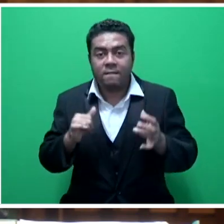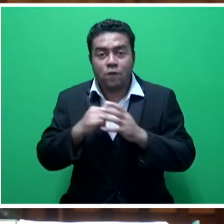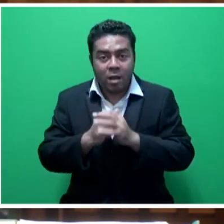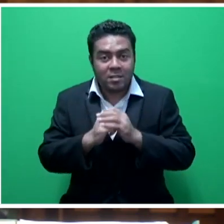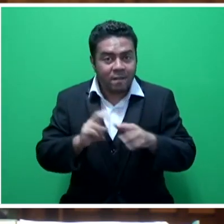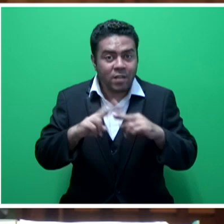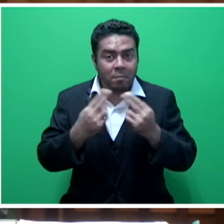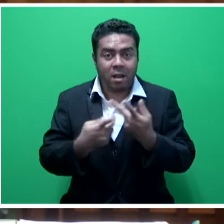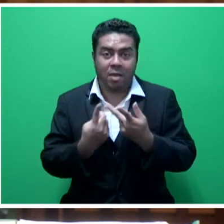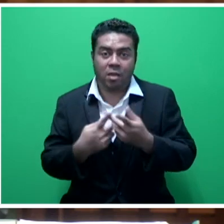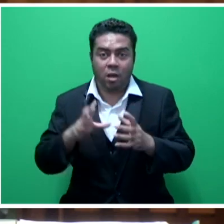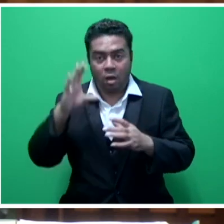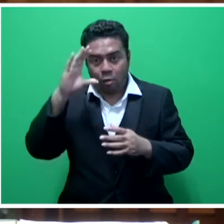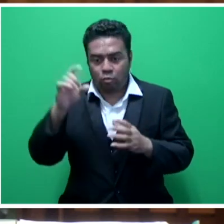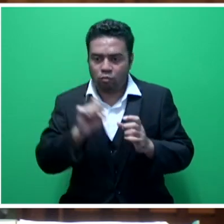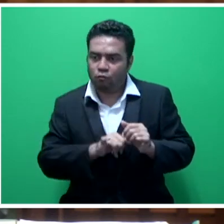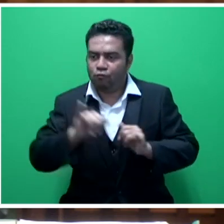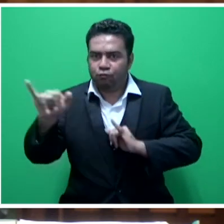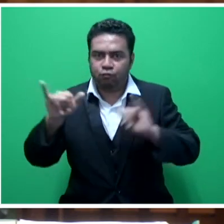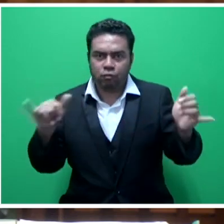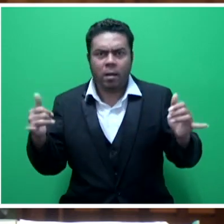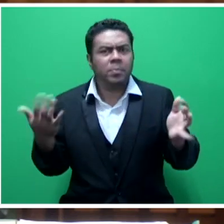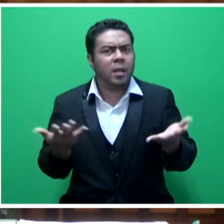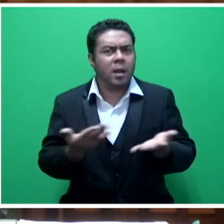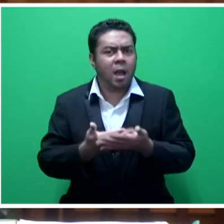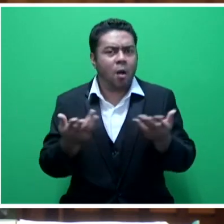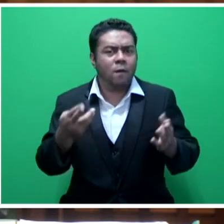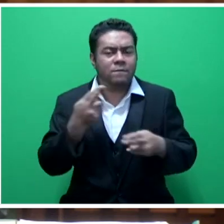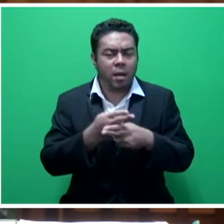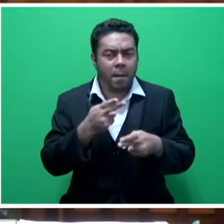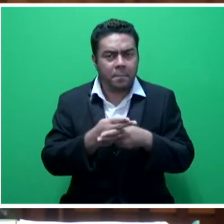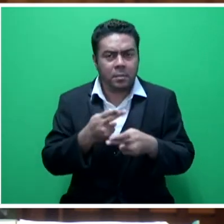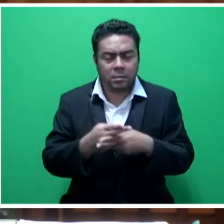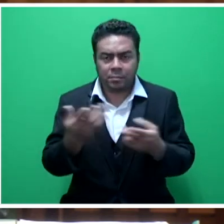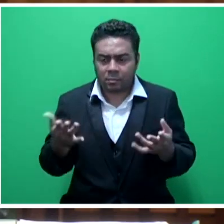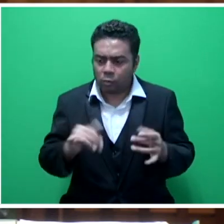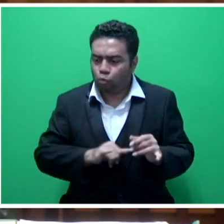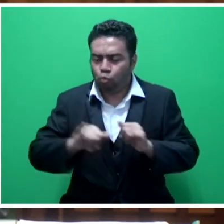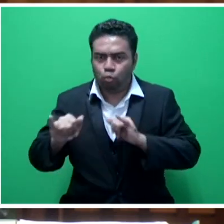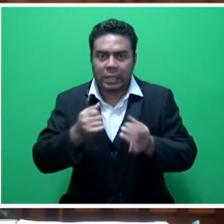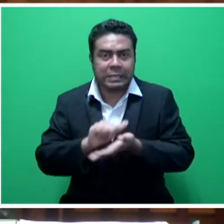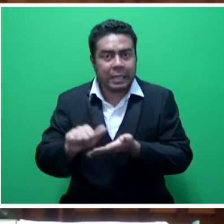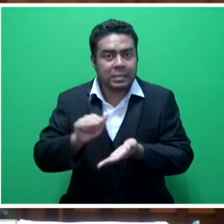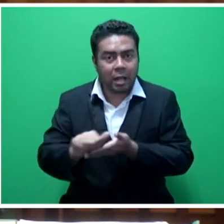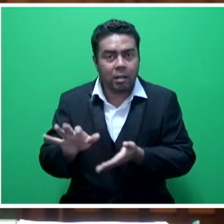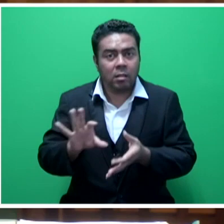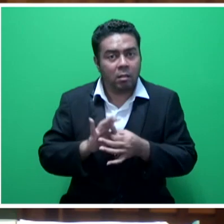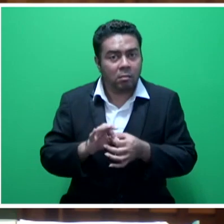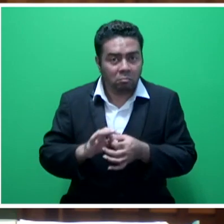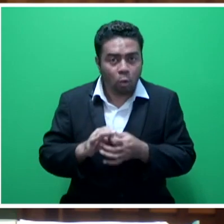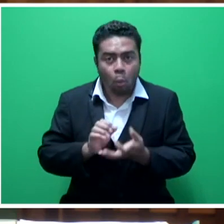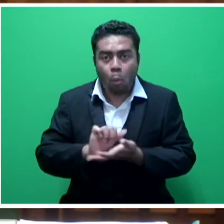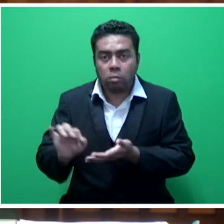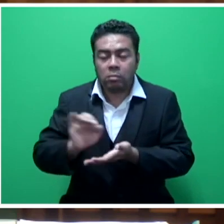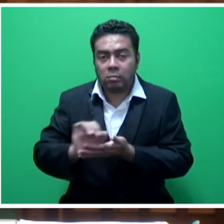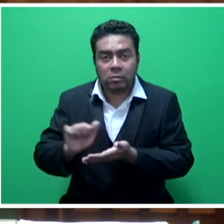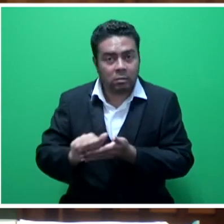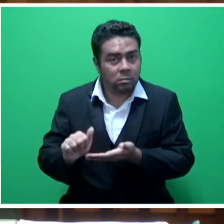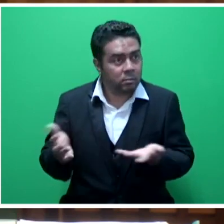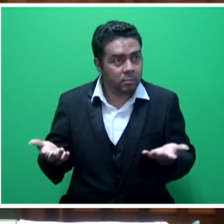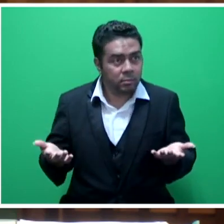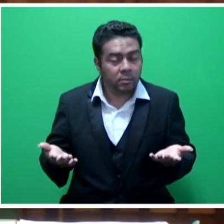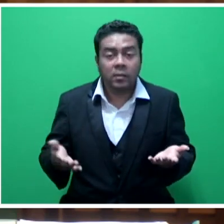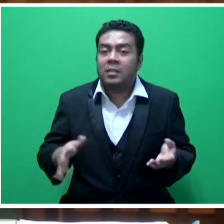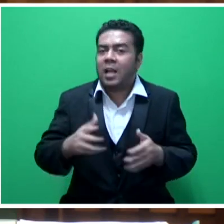other countries. It is how our farmers and exporters deliver their goods to foreign markets. It is how many of our citizens have returned to Fiji during this